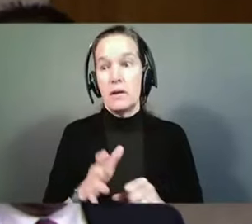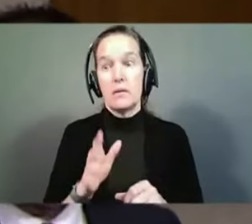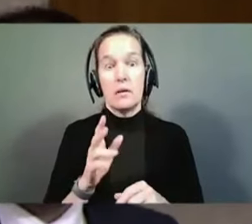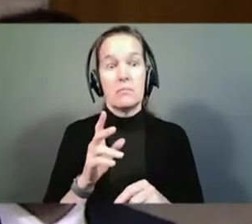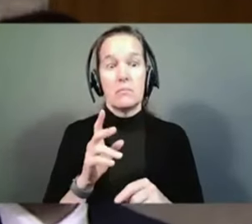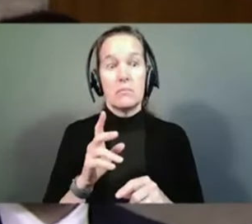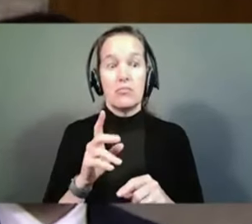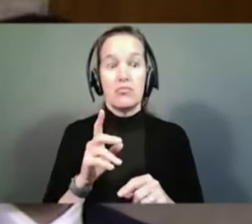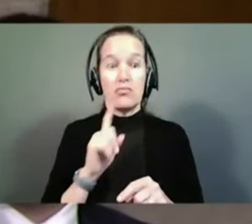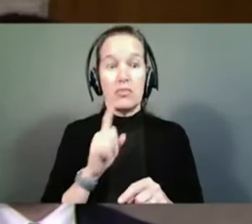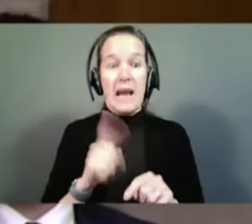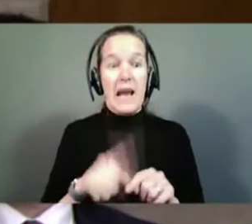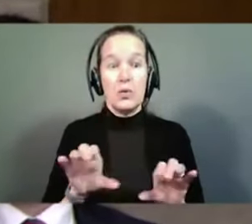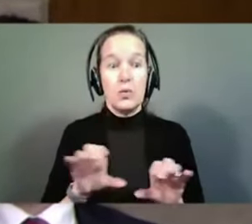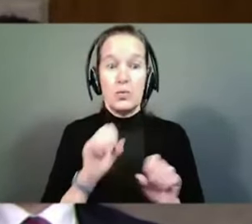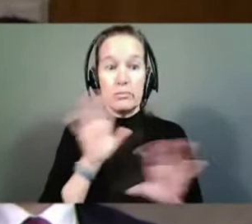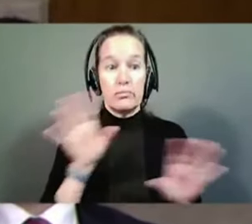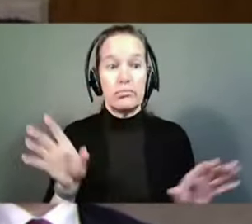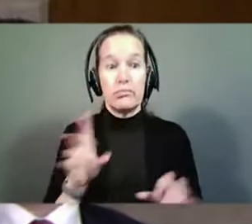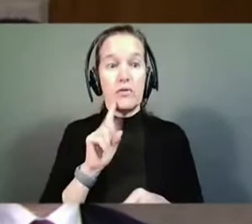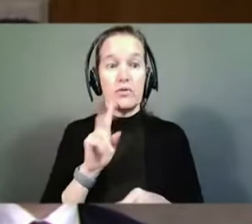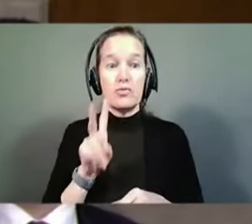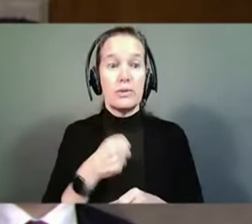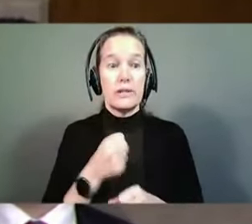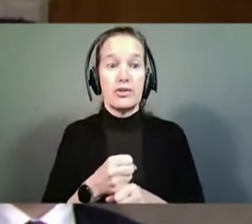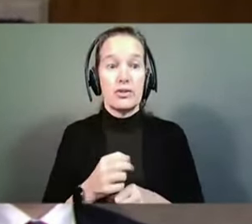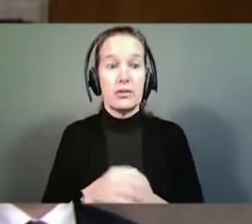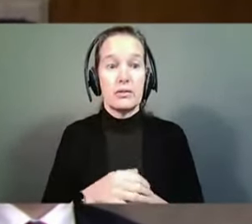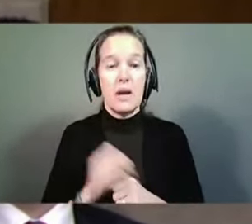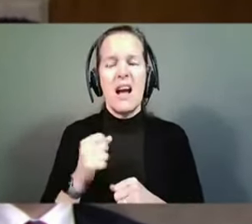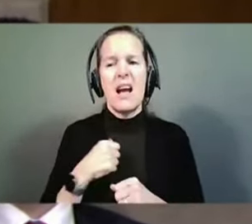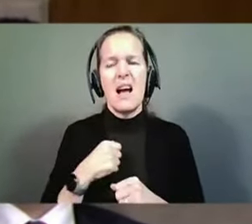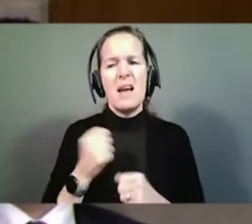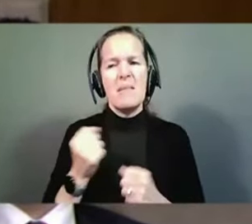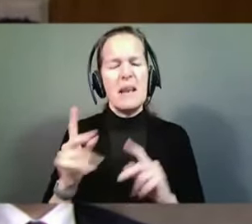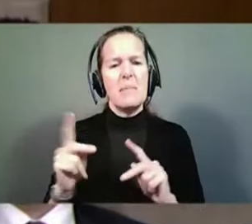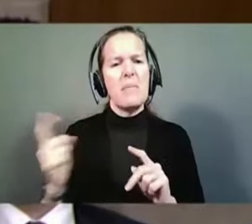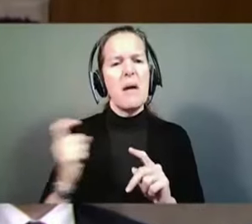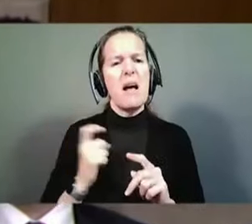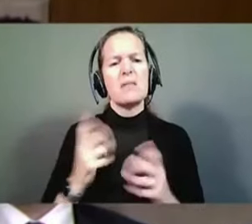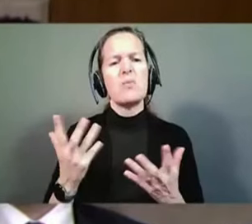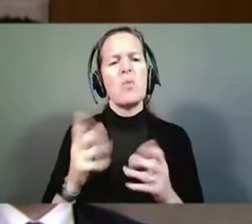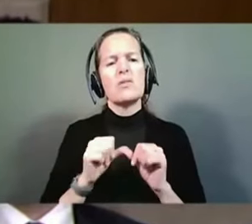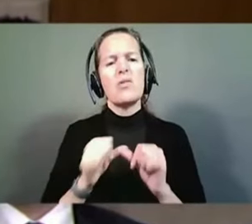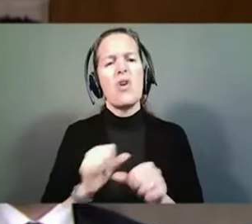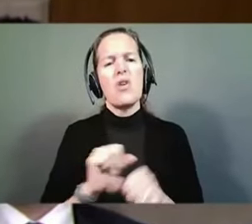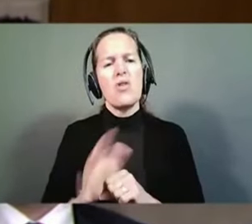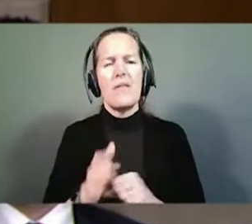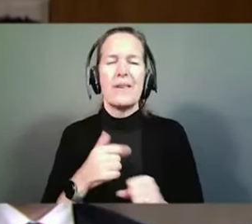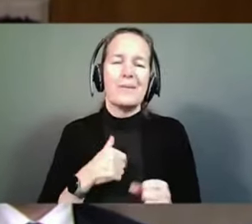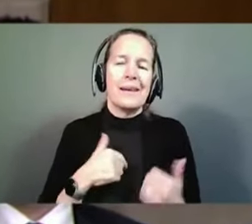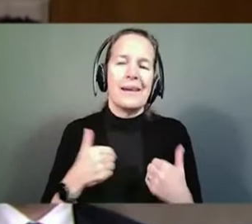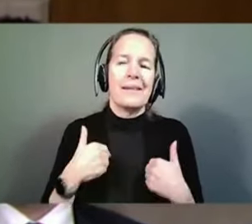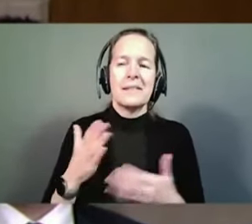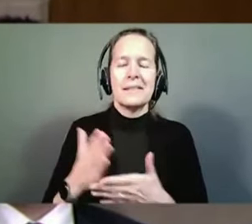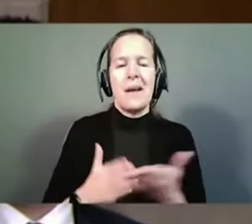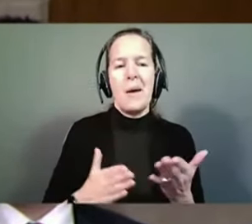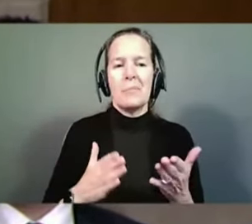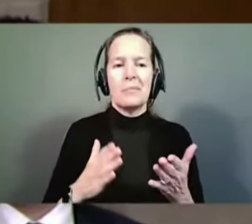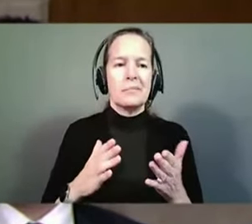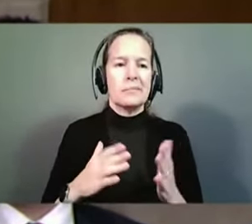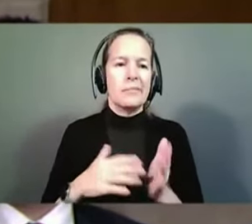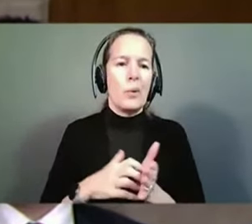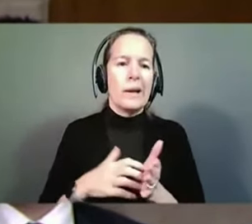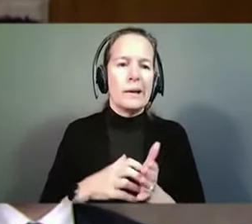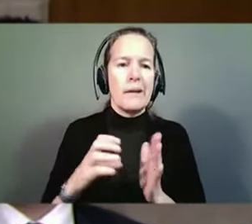People often ask me, well, what's long COVID? And I think that we have some loose definitions, but it's, I tell people it's like if you had